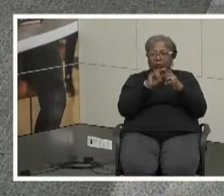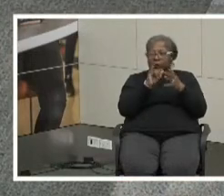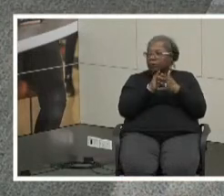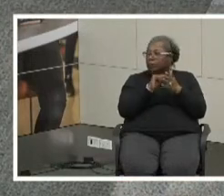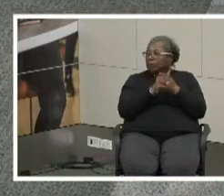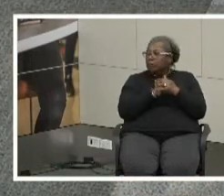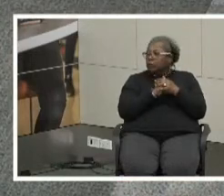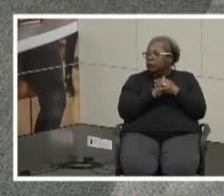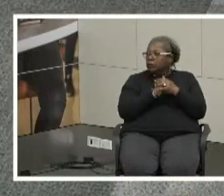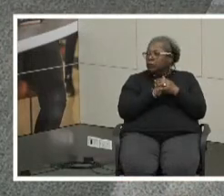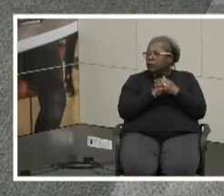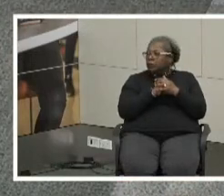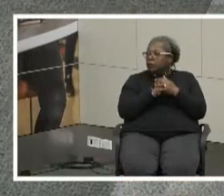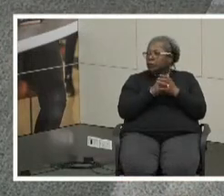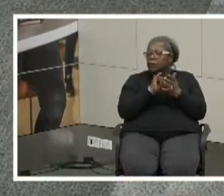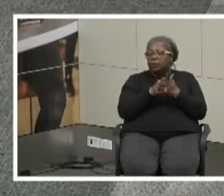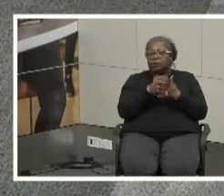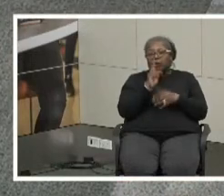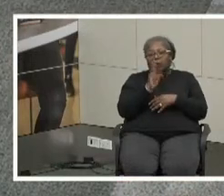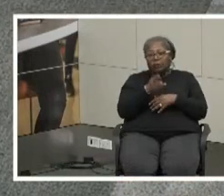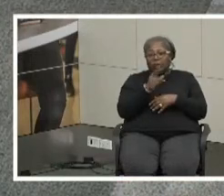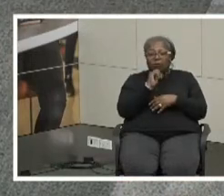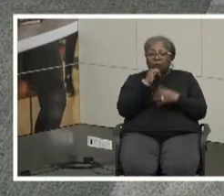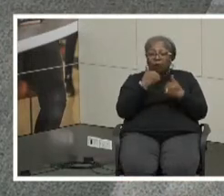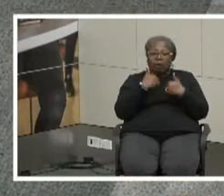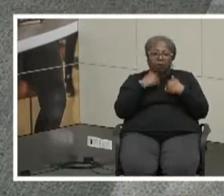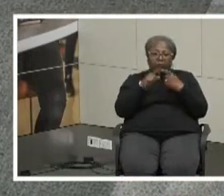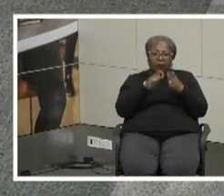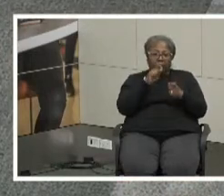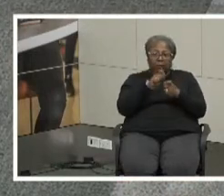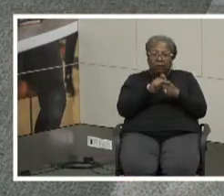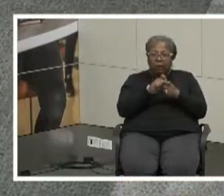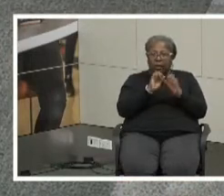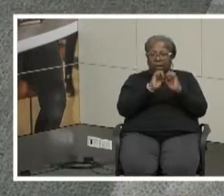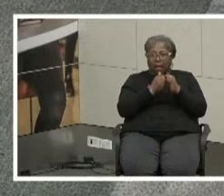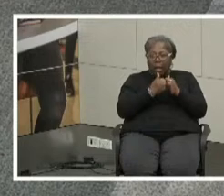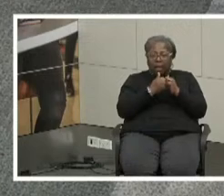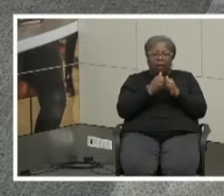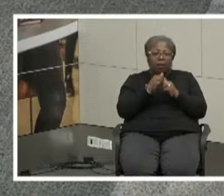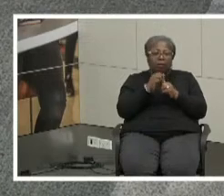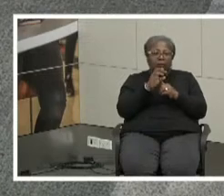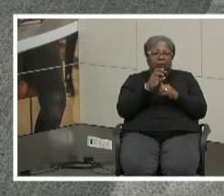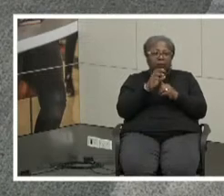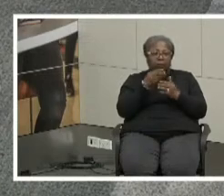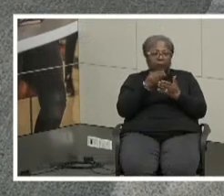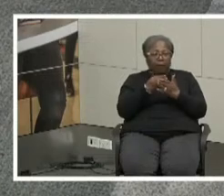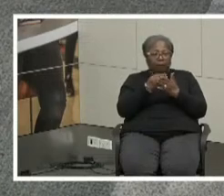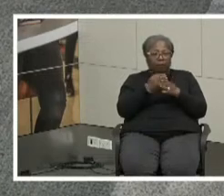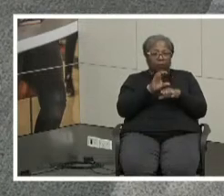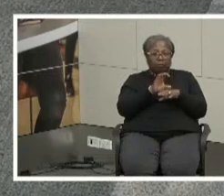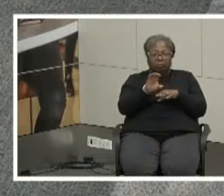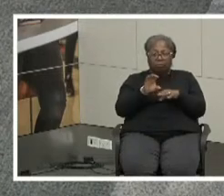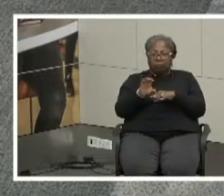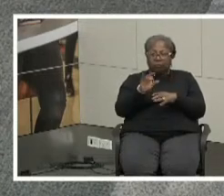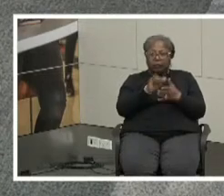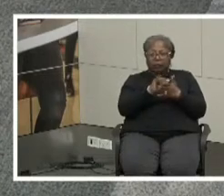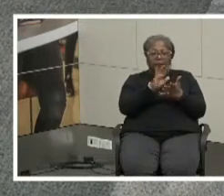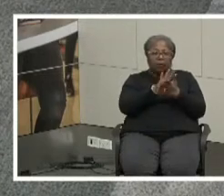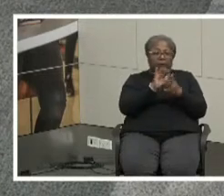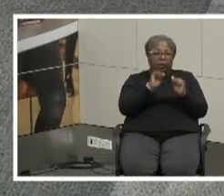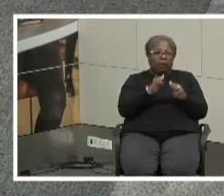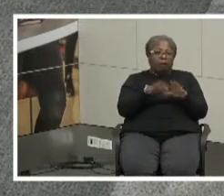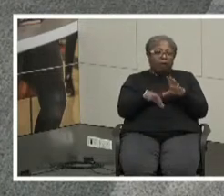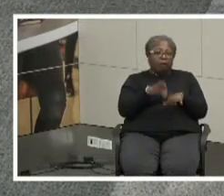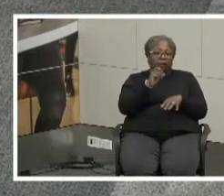access that's a good historically I don't have the exact details for how it was allotted to those campuses but I can find out for